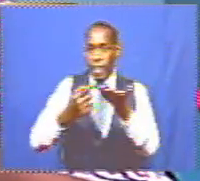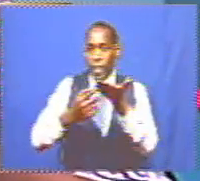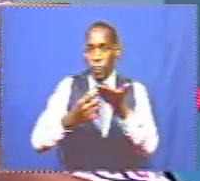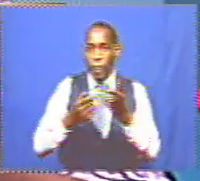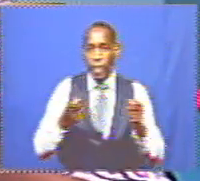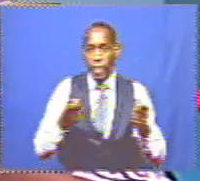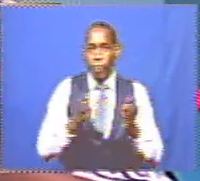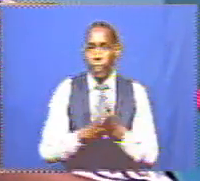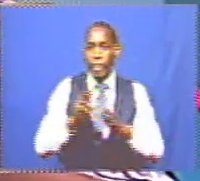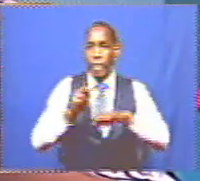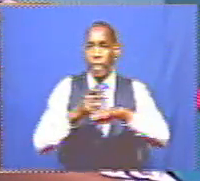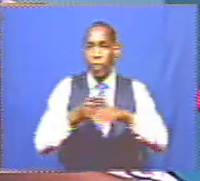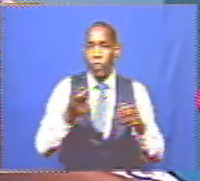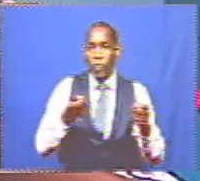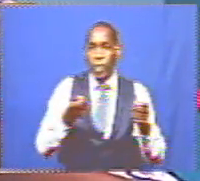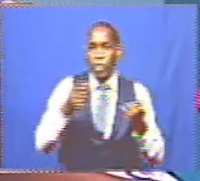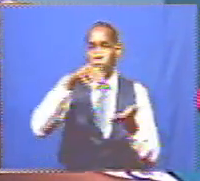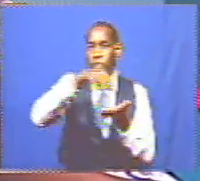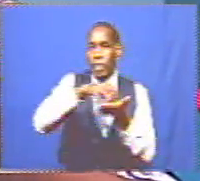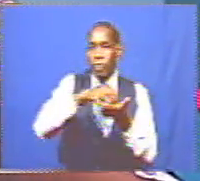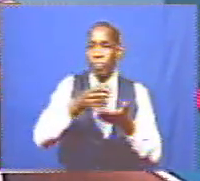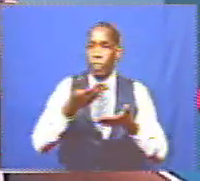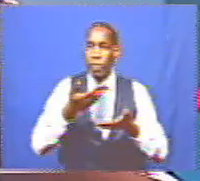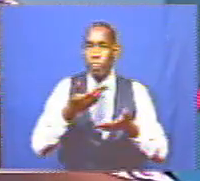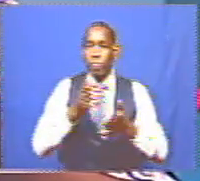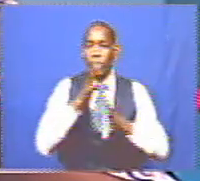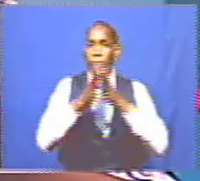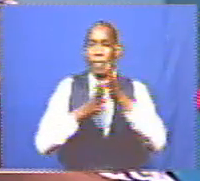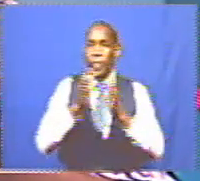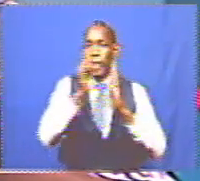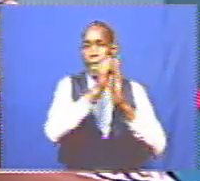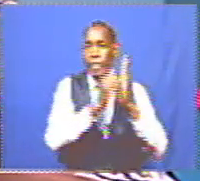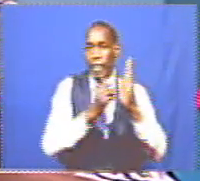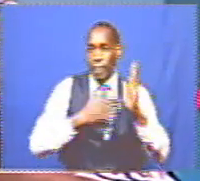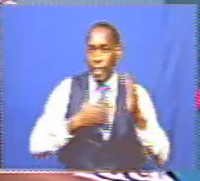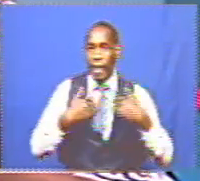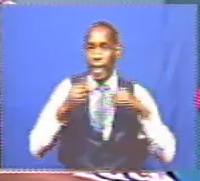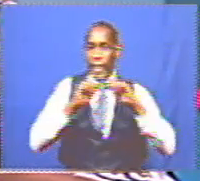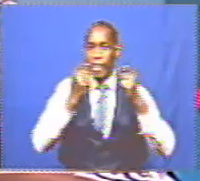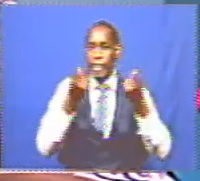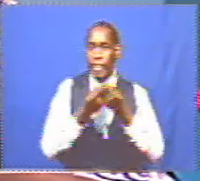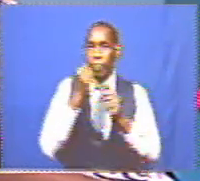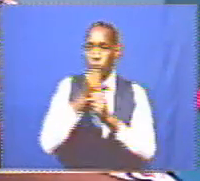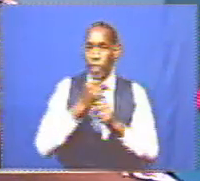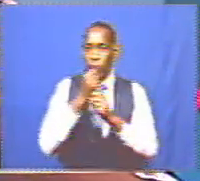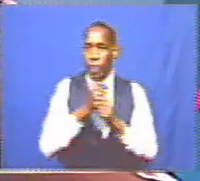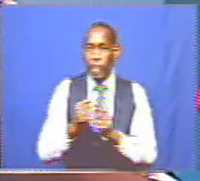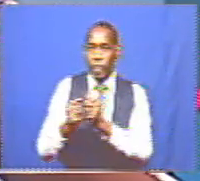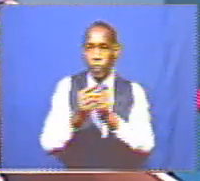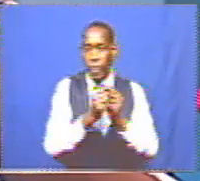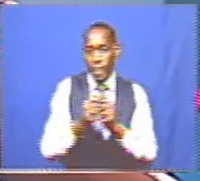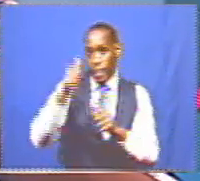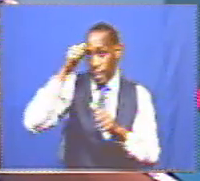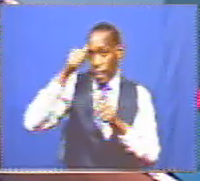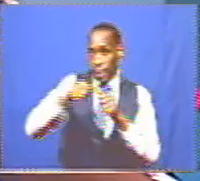Kikuyu radio stations, being able to go out and speak my agenda, having a team that I was working with. I remember